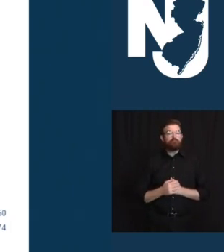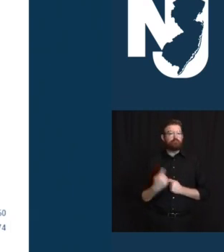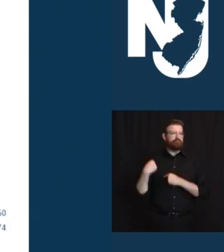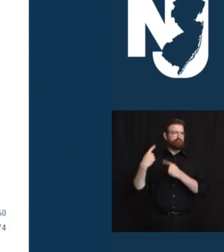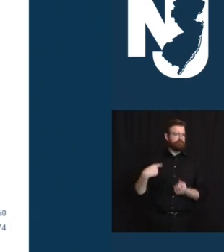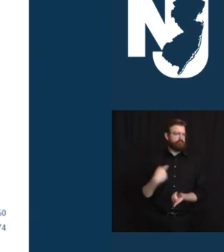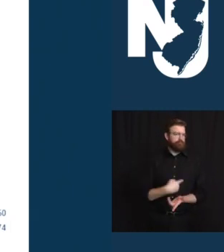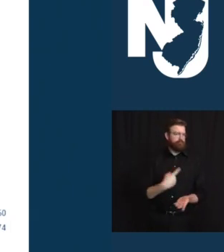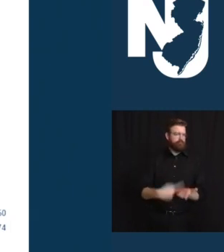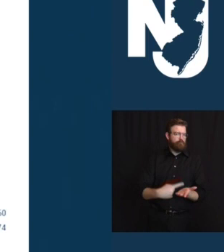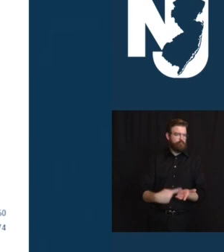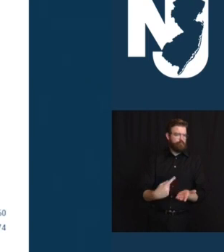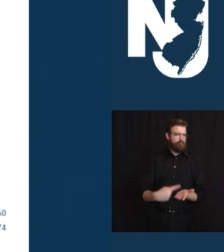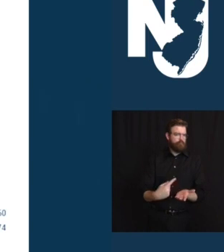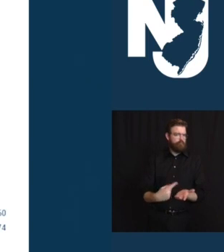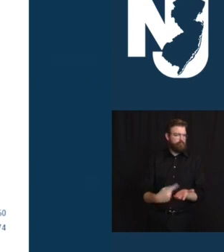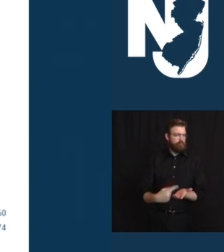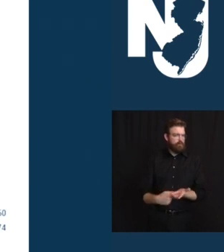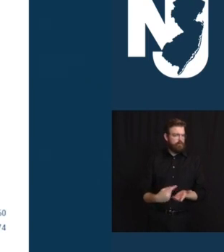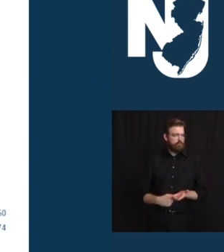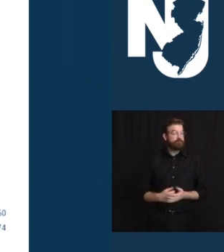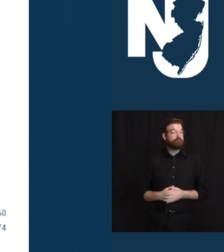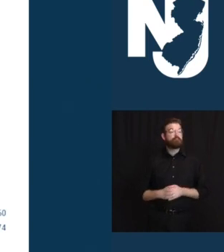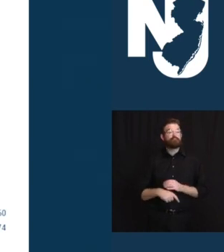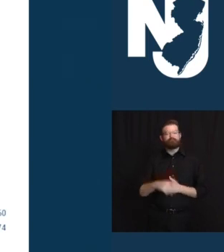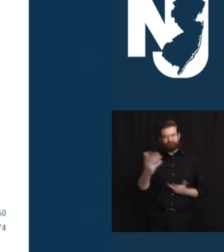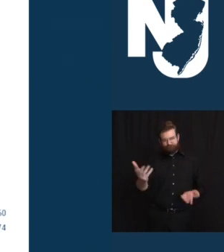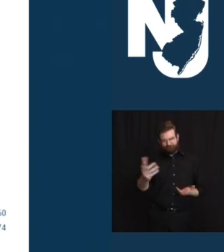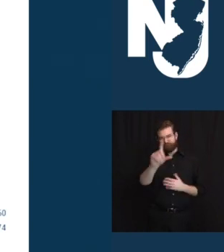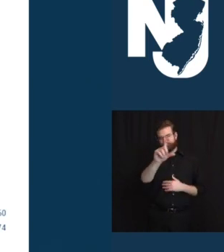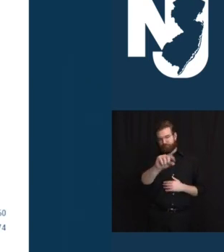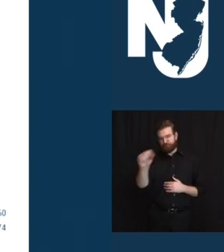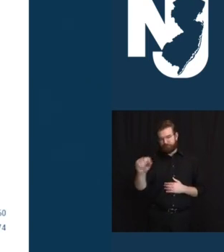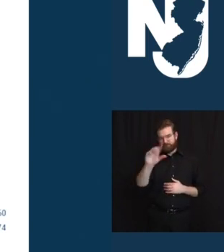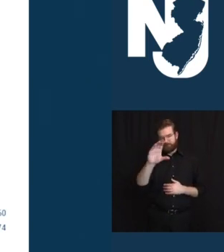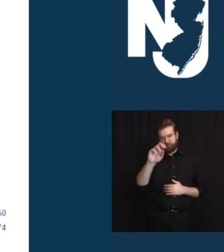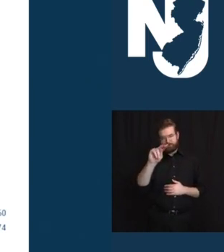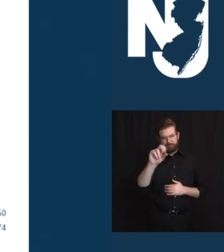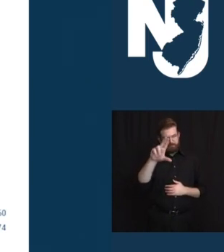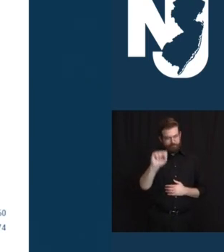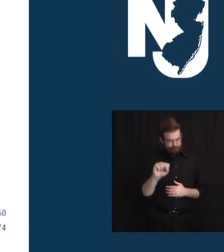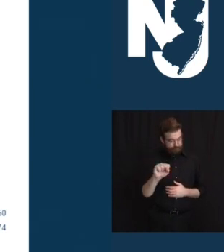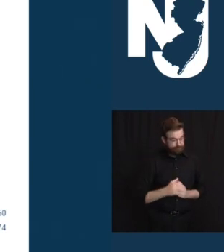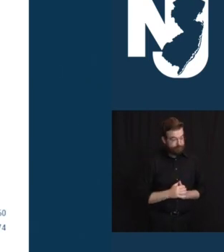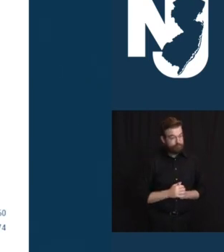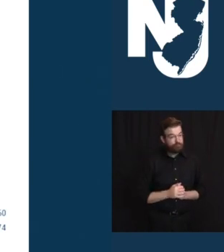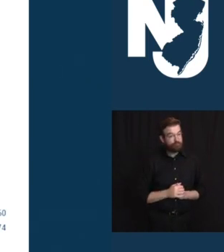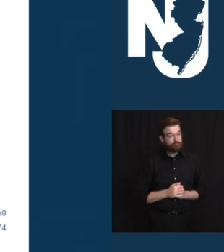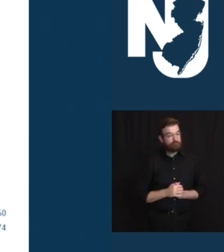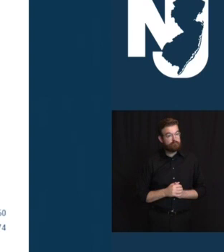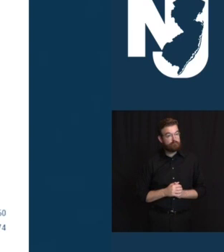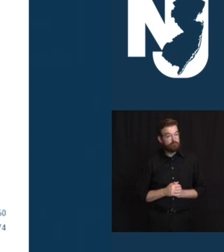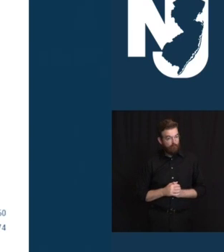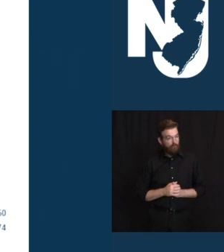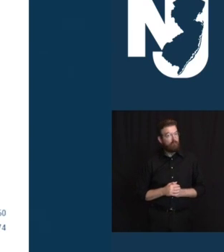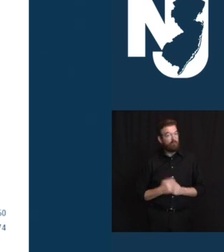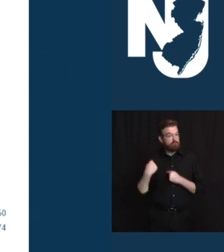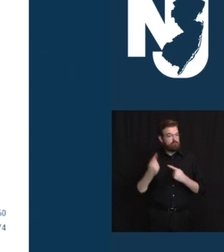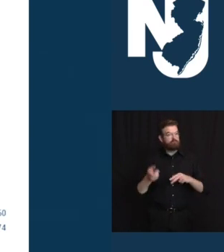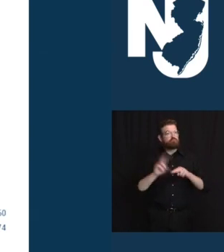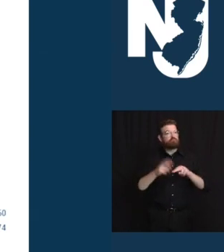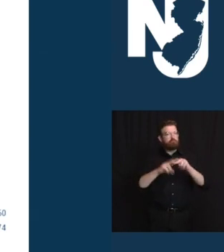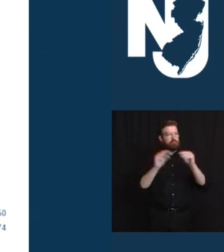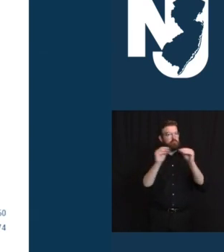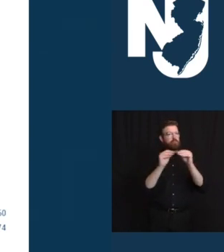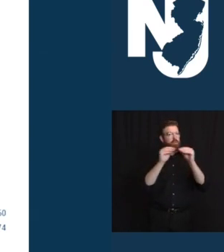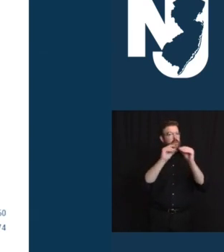and that is the 2020 census. Each week, more and more New Jerseyans are taking the time to respond to the 2020 census.